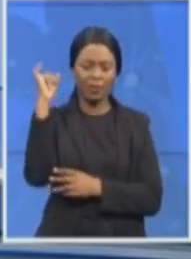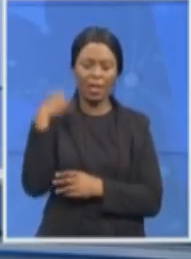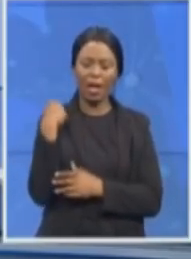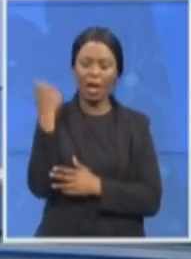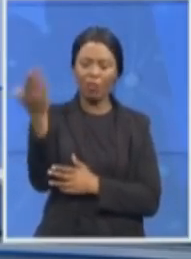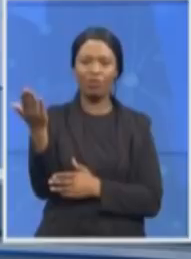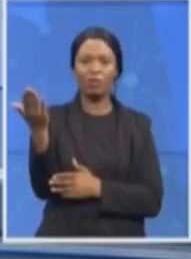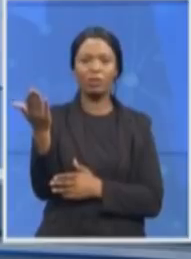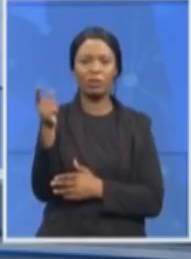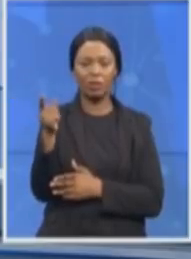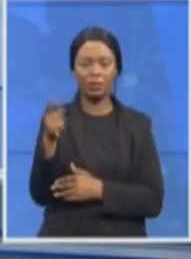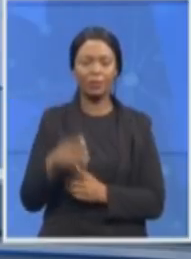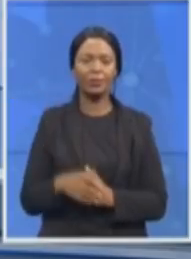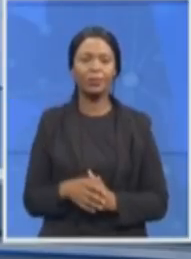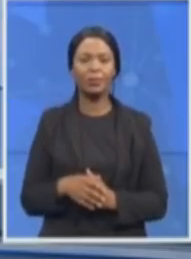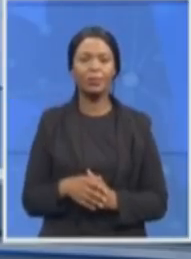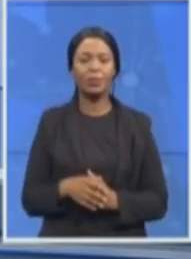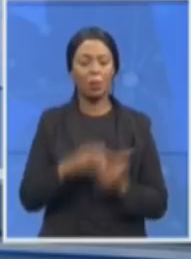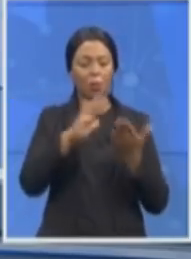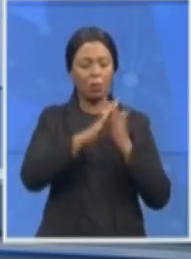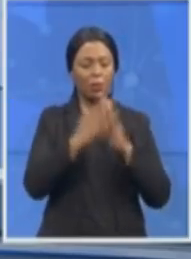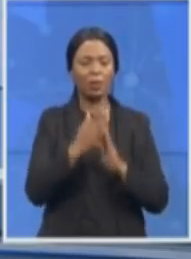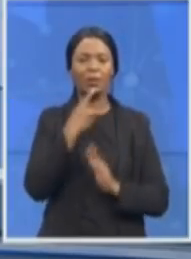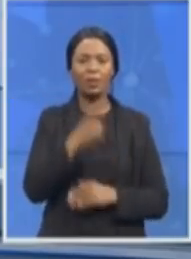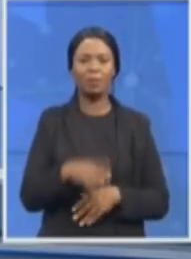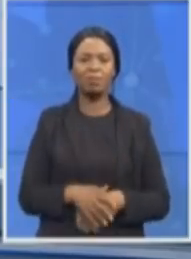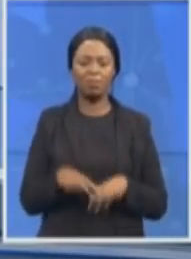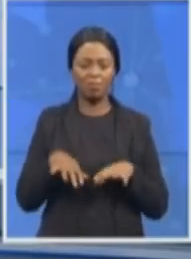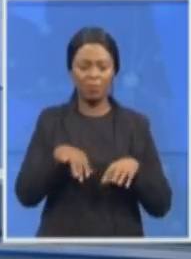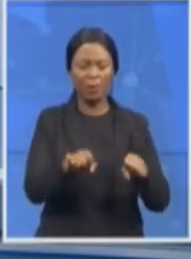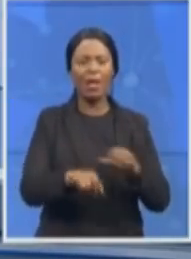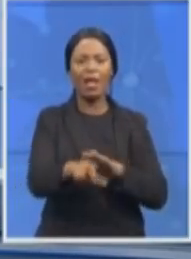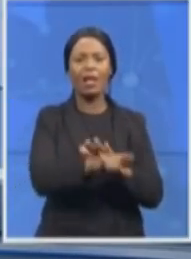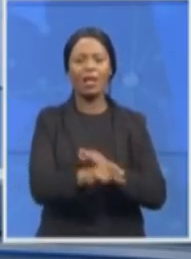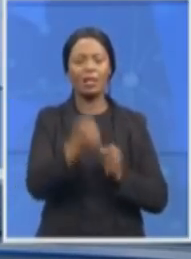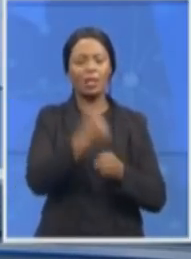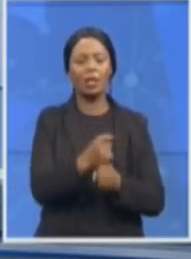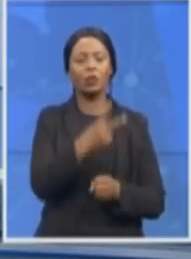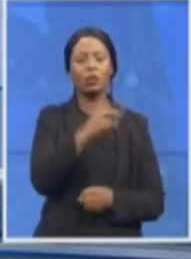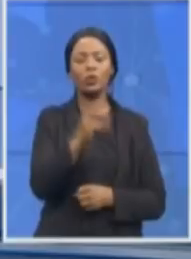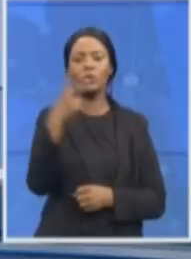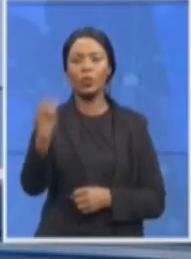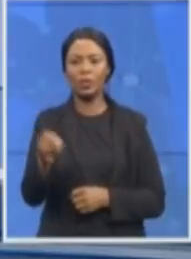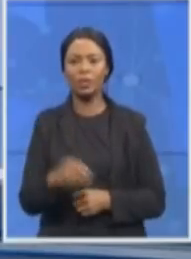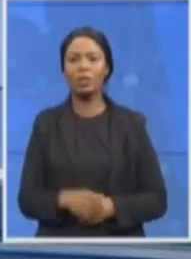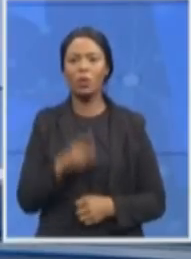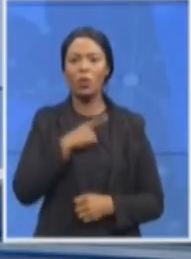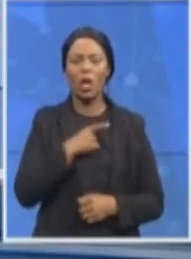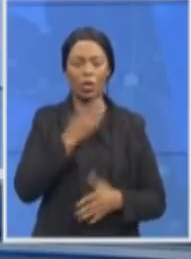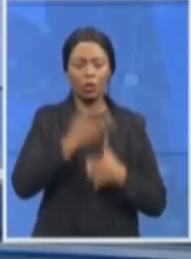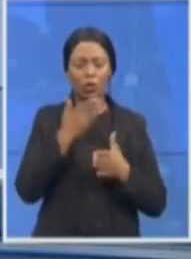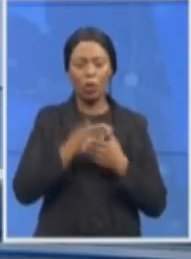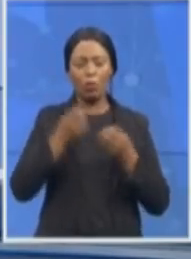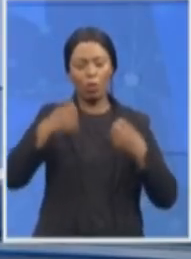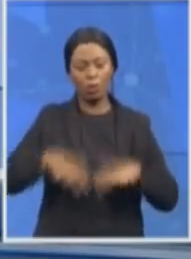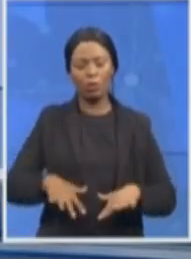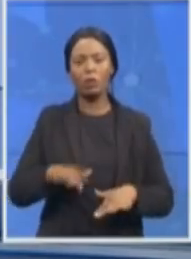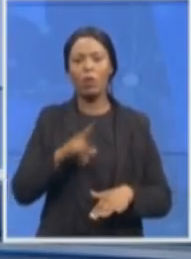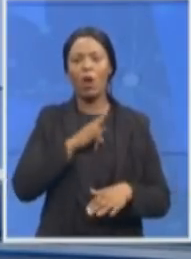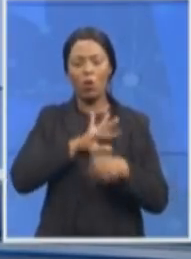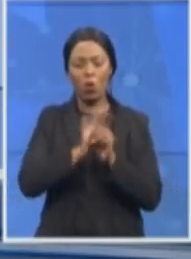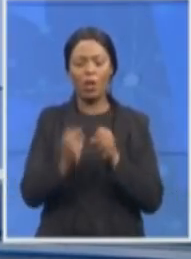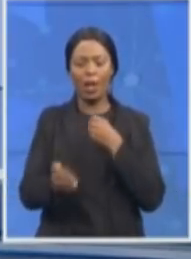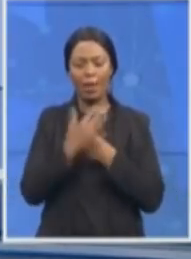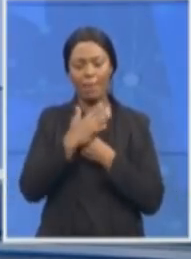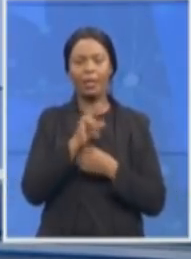say they occupied the land in 2020 after they lost their jobs due to the COVID-19 pandemic and they could not afford to